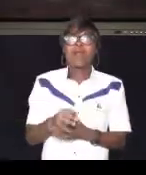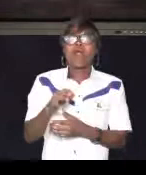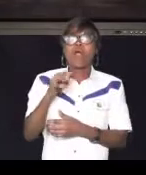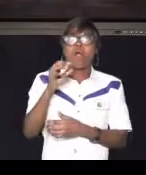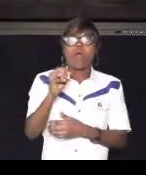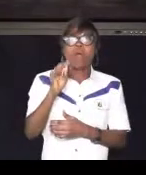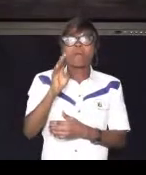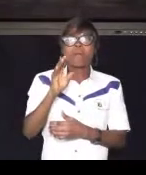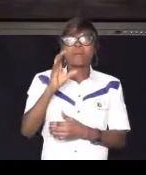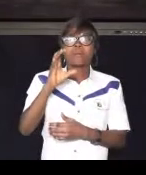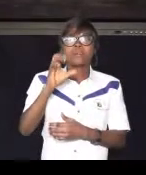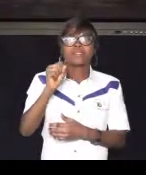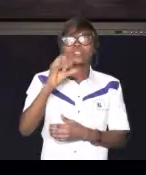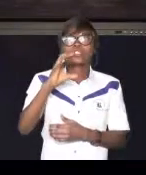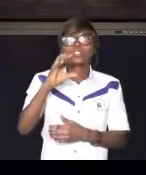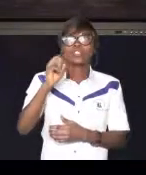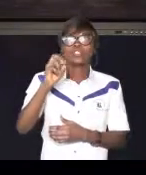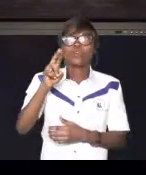Obscure.